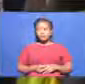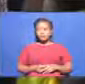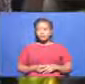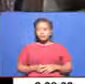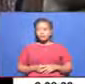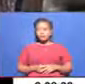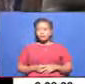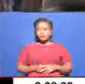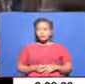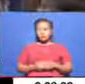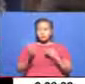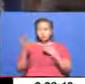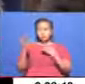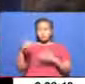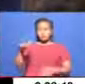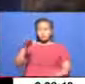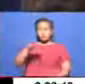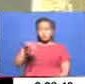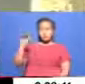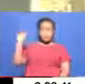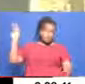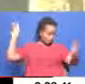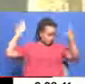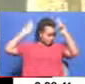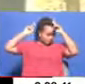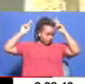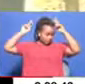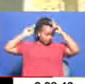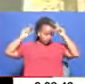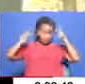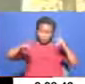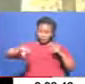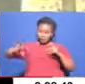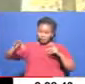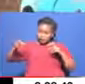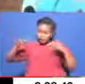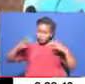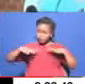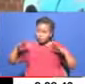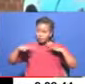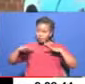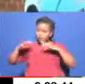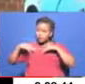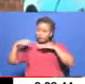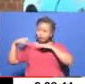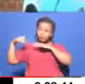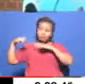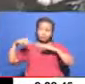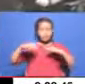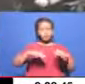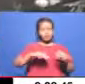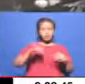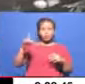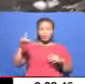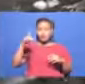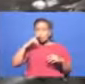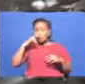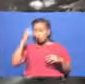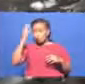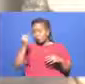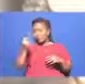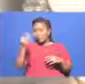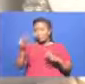At Abutere village, Kakamega County, residents have converged at one of the homesteads. This is after three houses and two vehicles